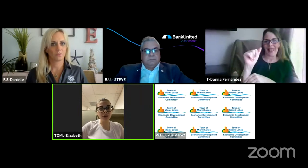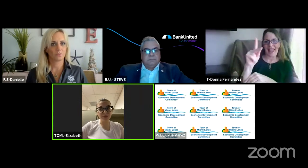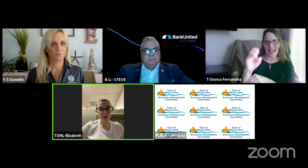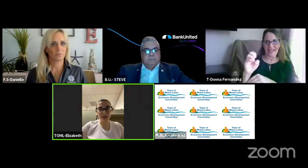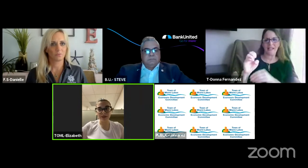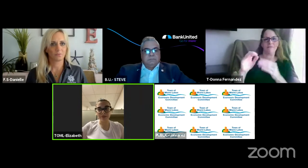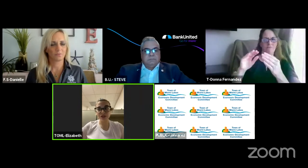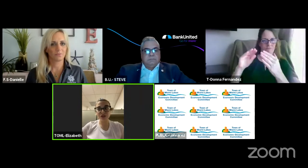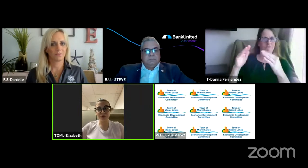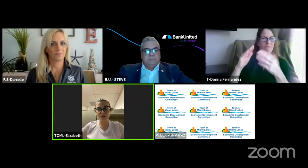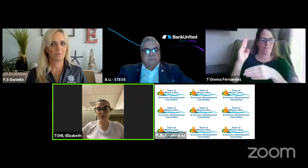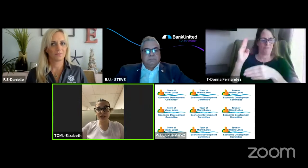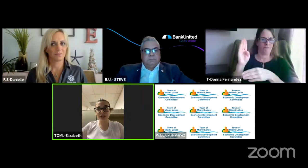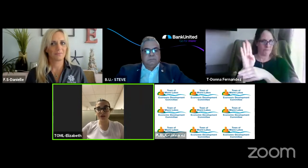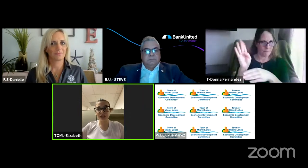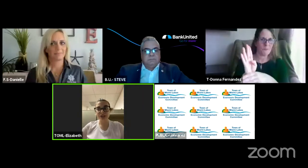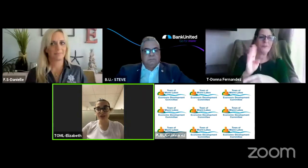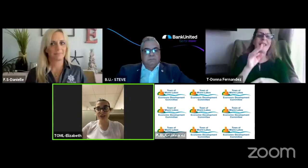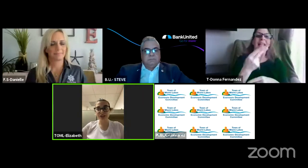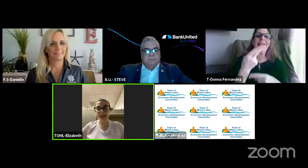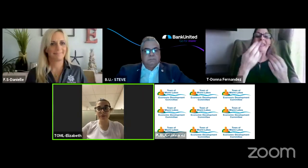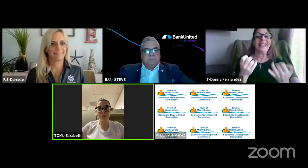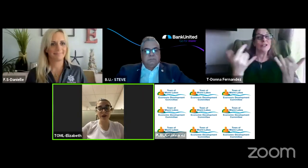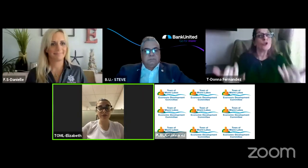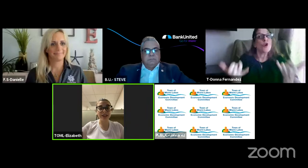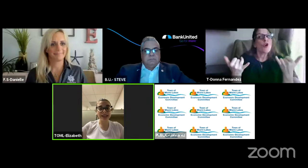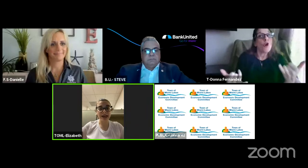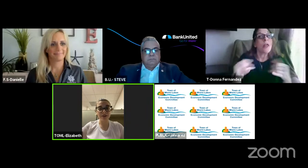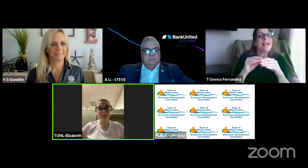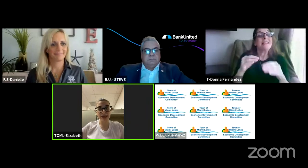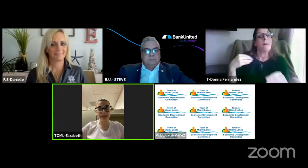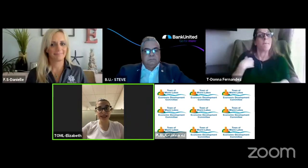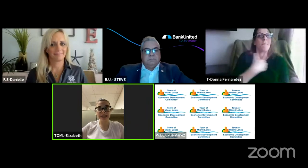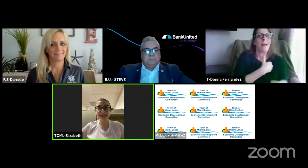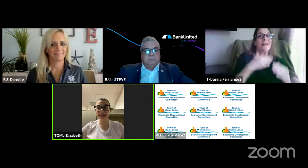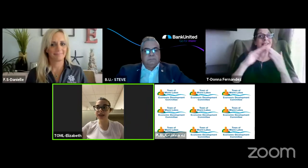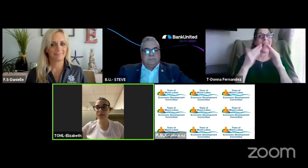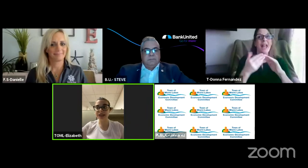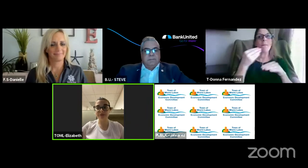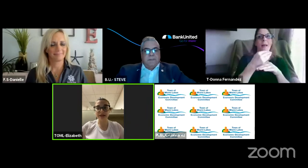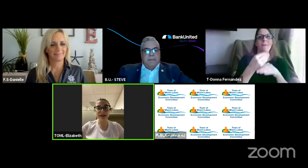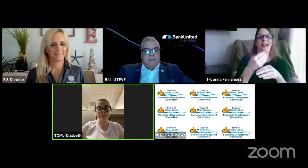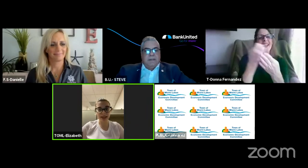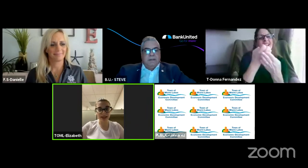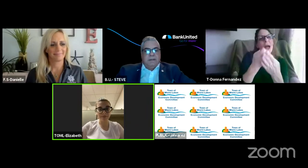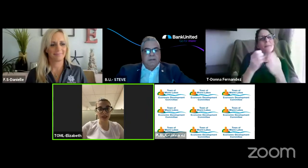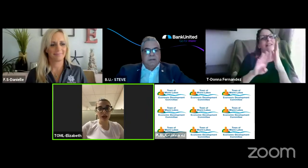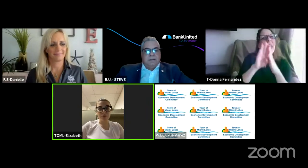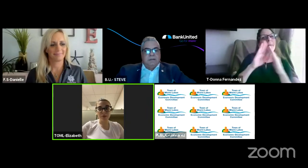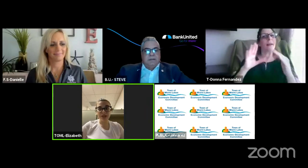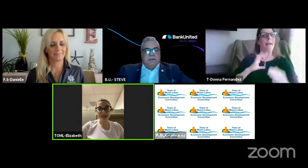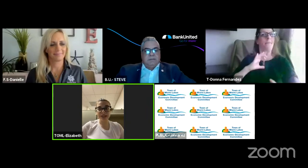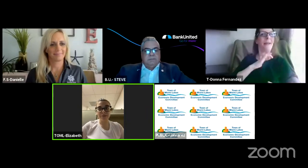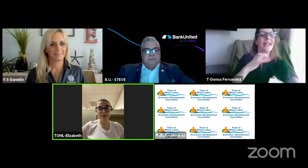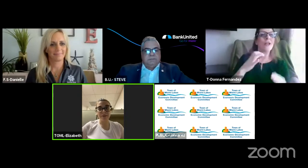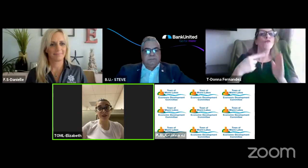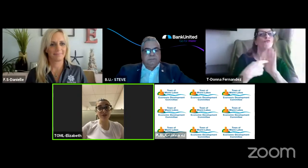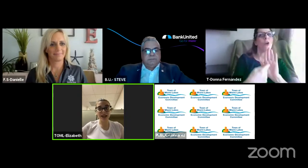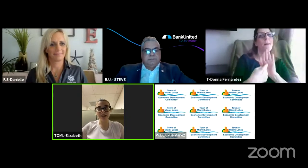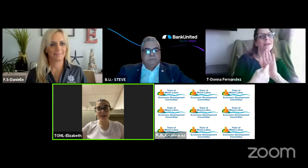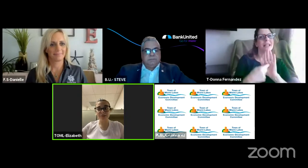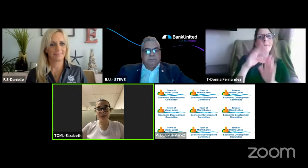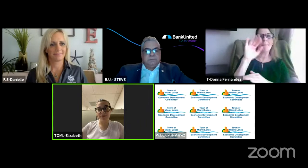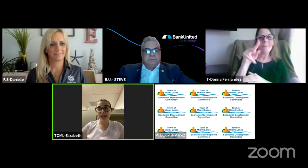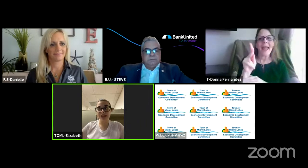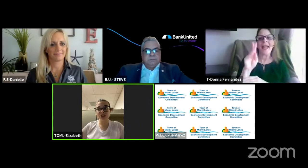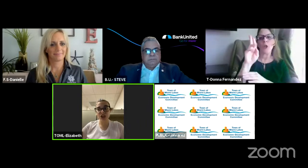in the local community, Mr. Bremo is currently a member of the Town of Miami Lakes Economic Development Committee, represents Bank